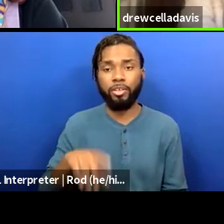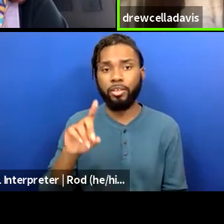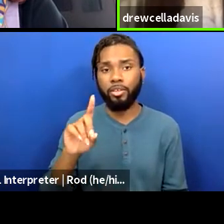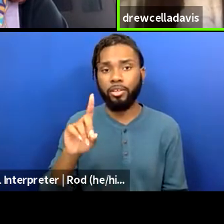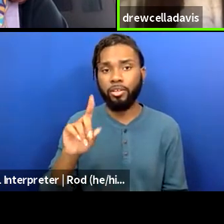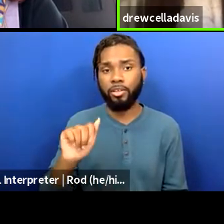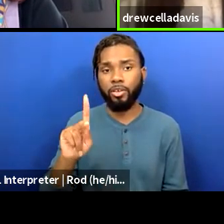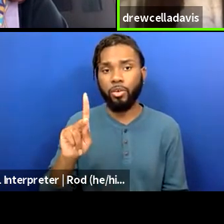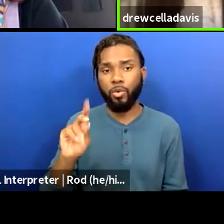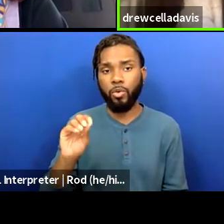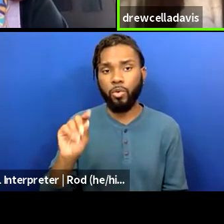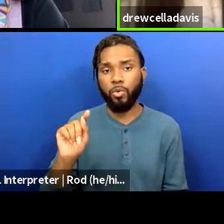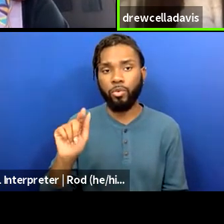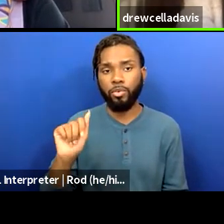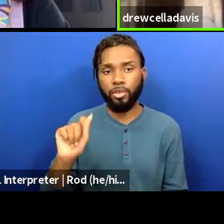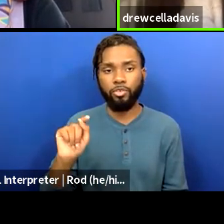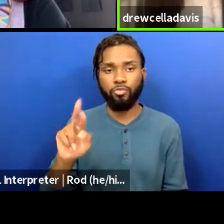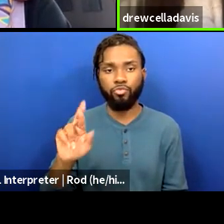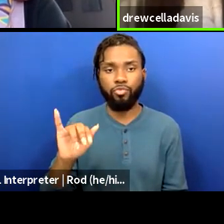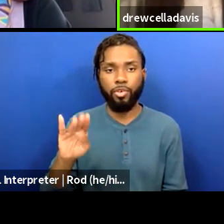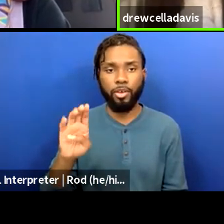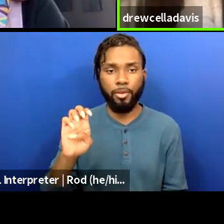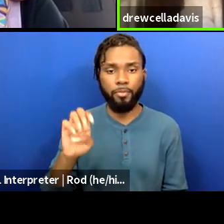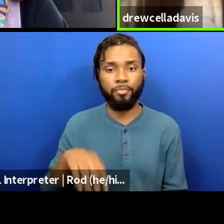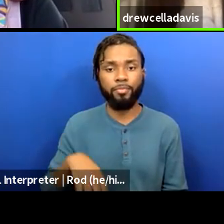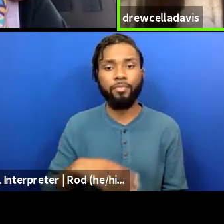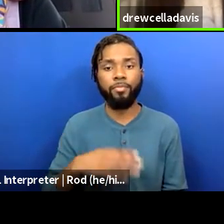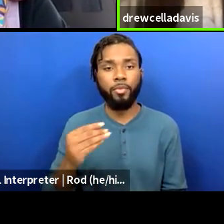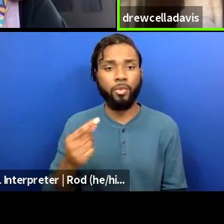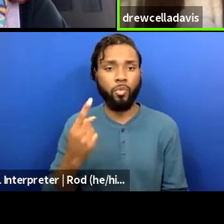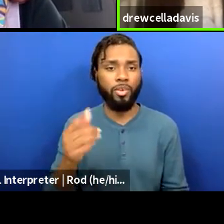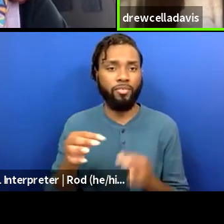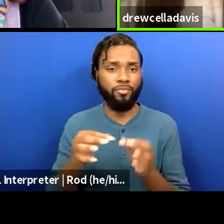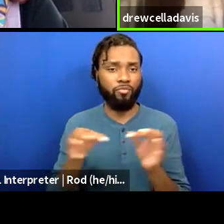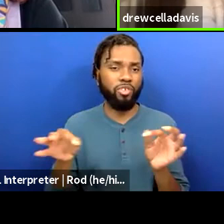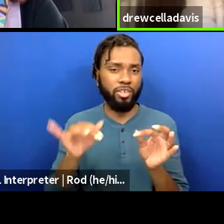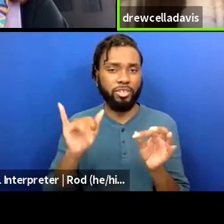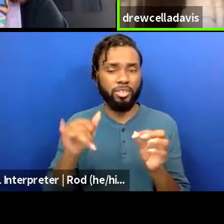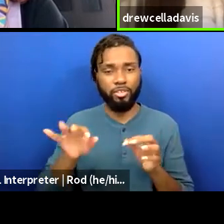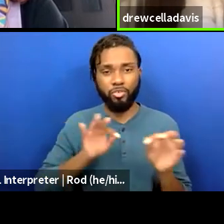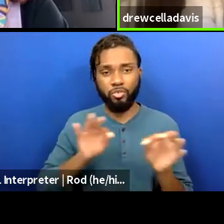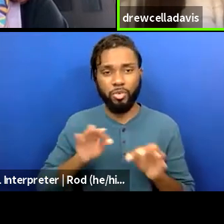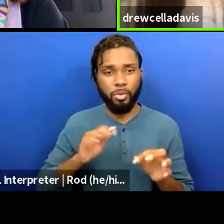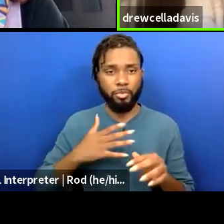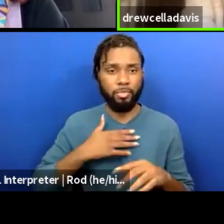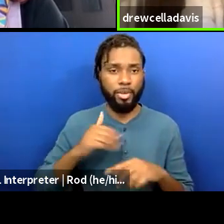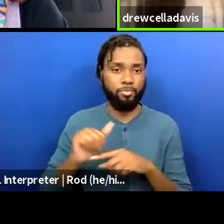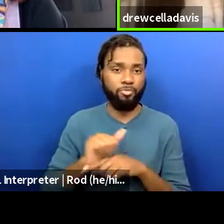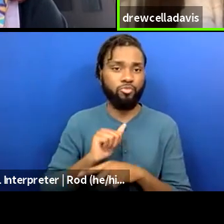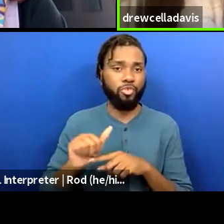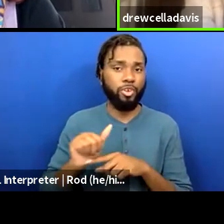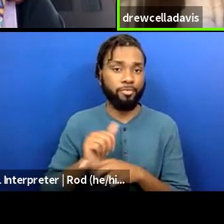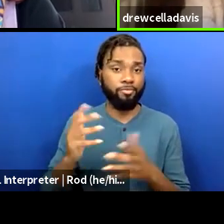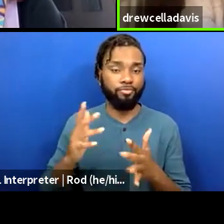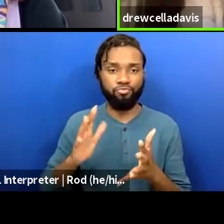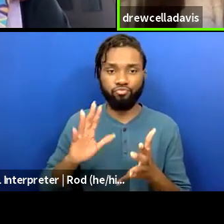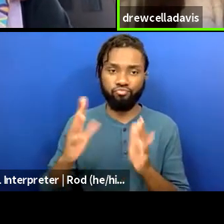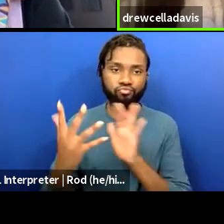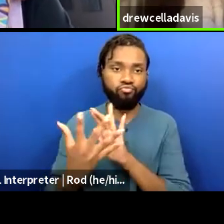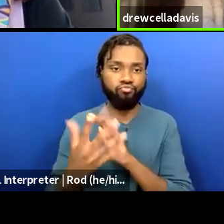tribe. And one phrase that describes my practice,